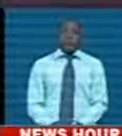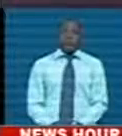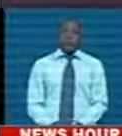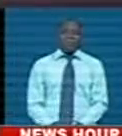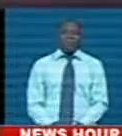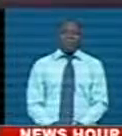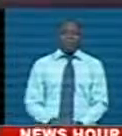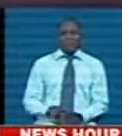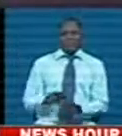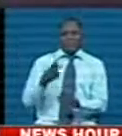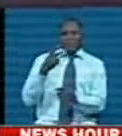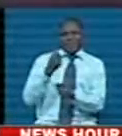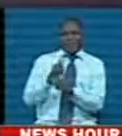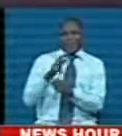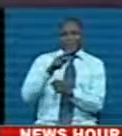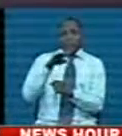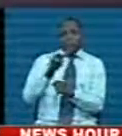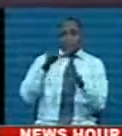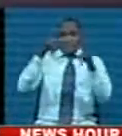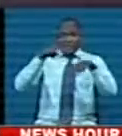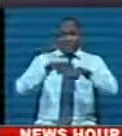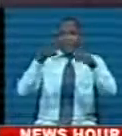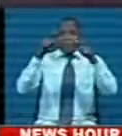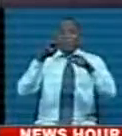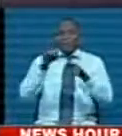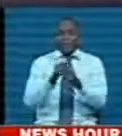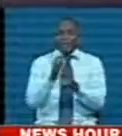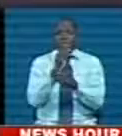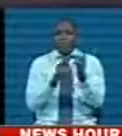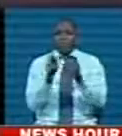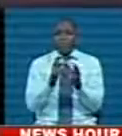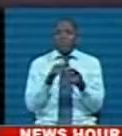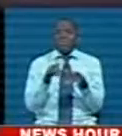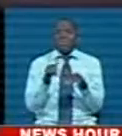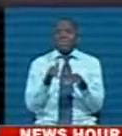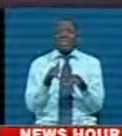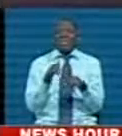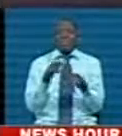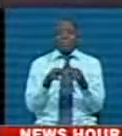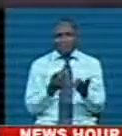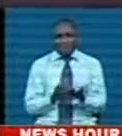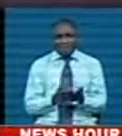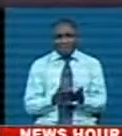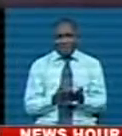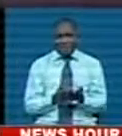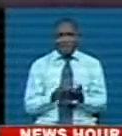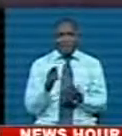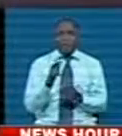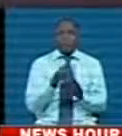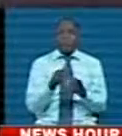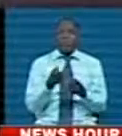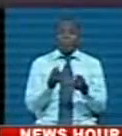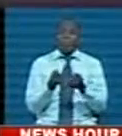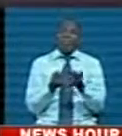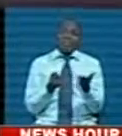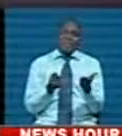It is almost 3 years since the third June rains hit the city of Accra. Some buildings still carry the scars of the devastating fire that broke out during the